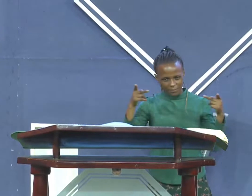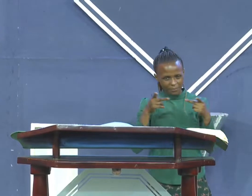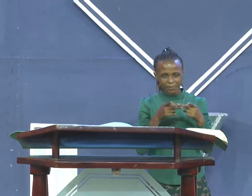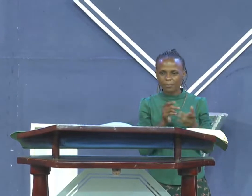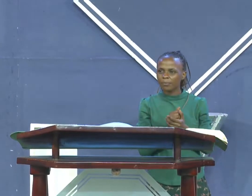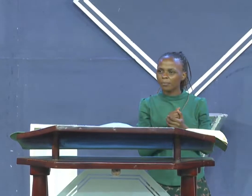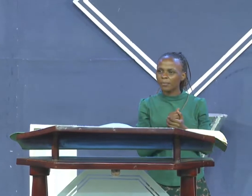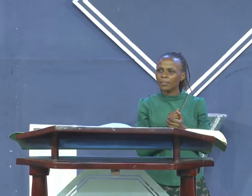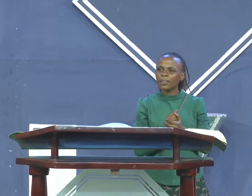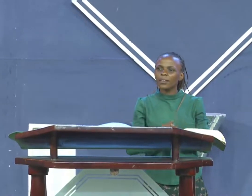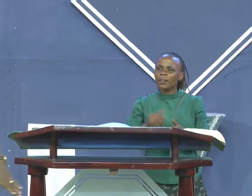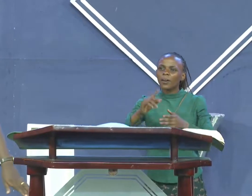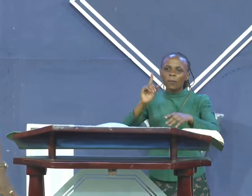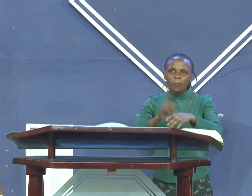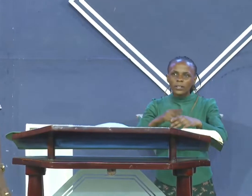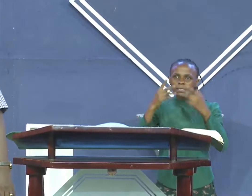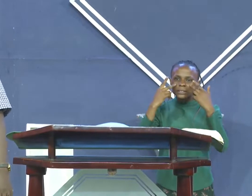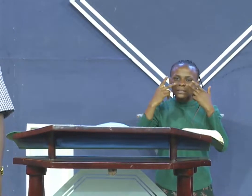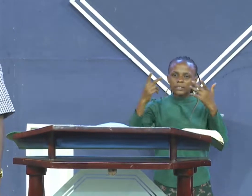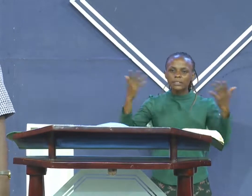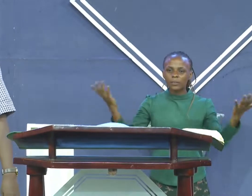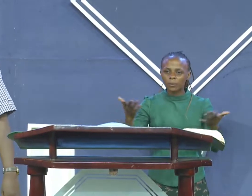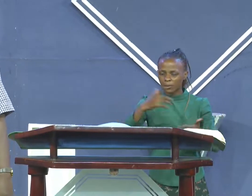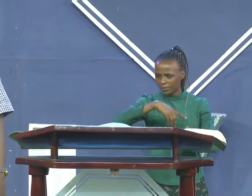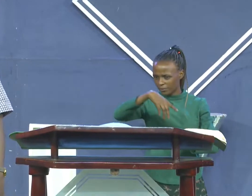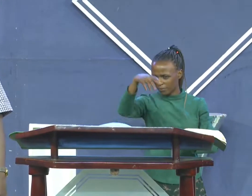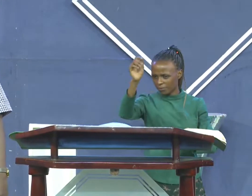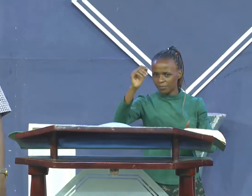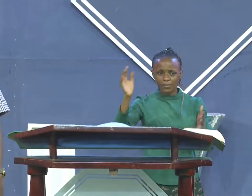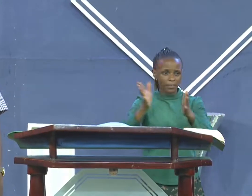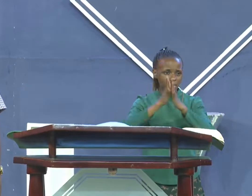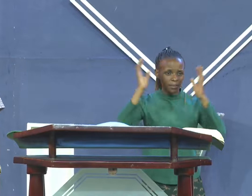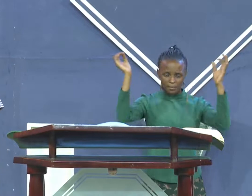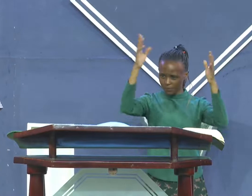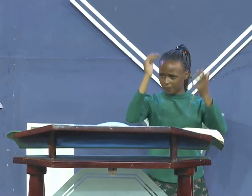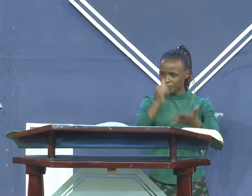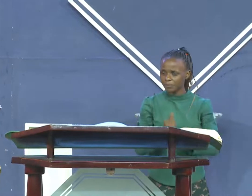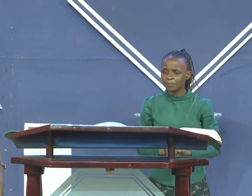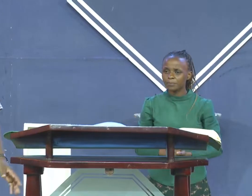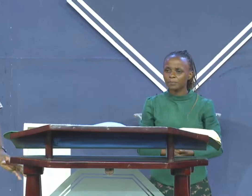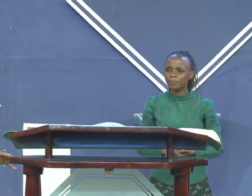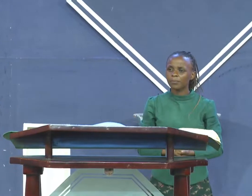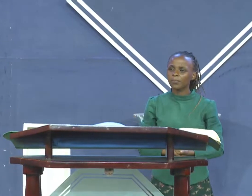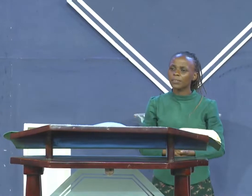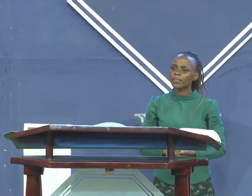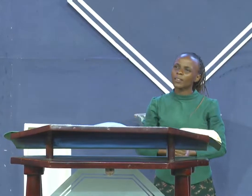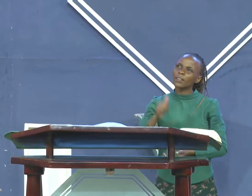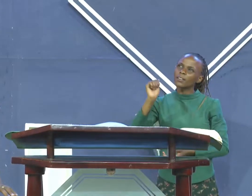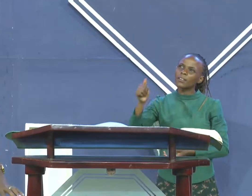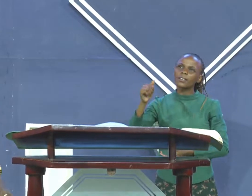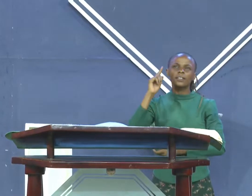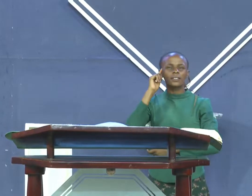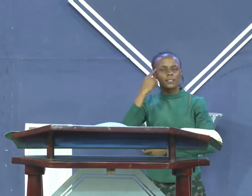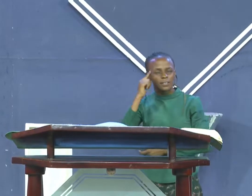You're not seeing where you're going. Hallelujah. Amen. I was just pondering about